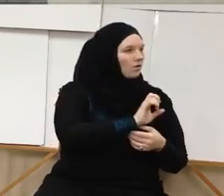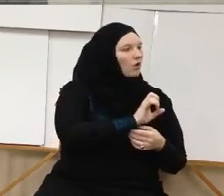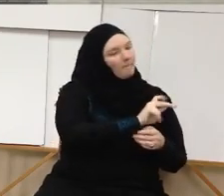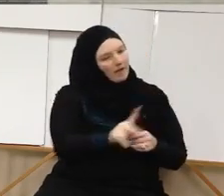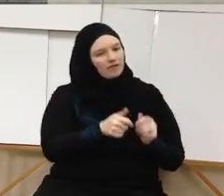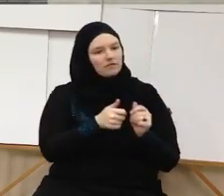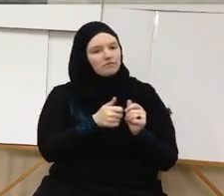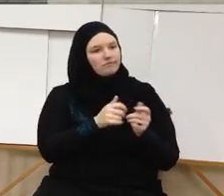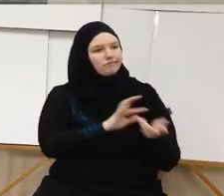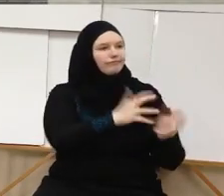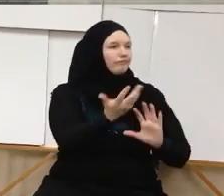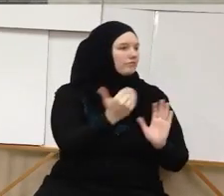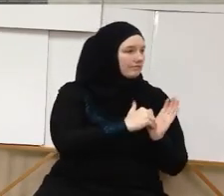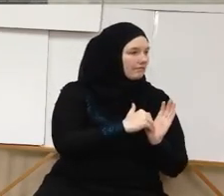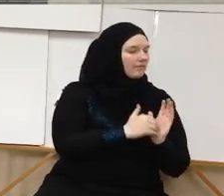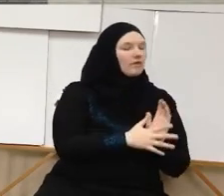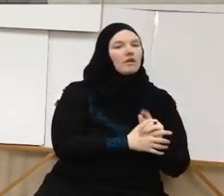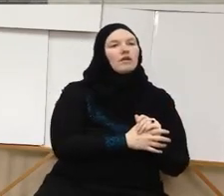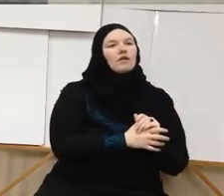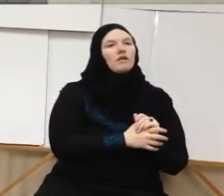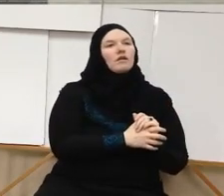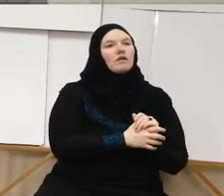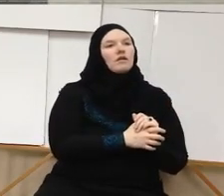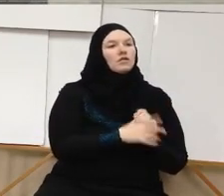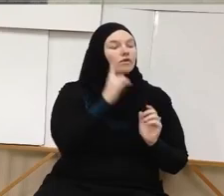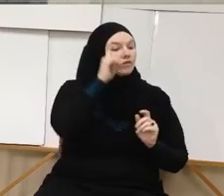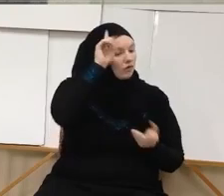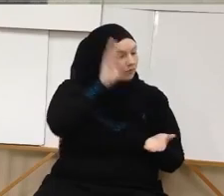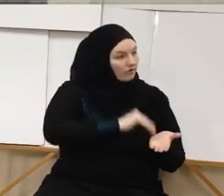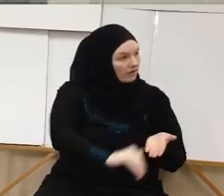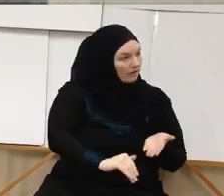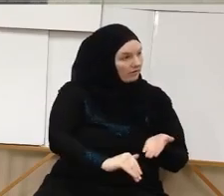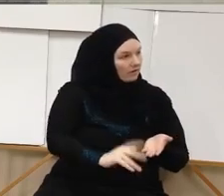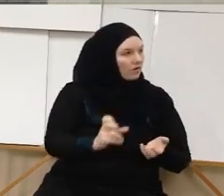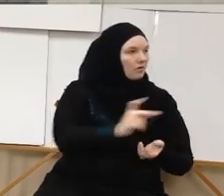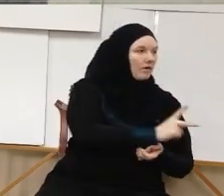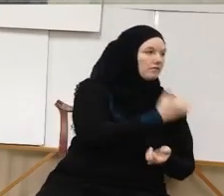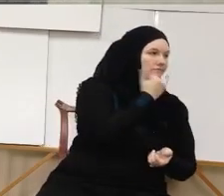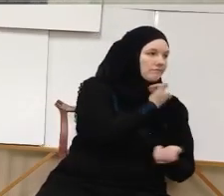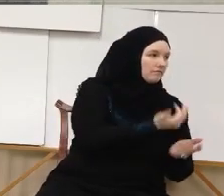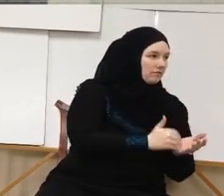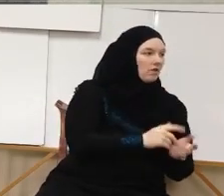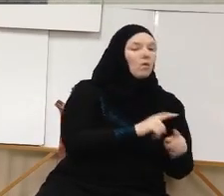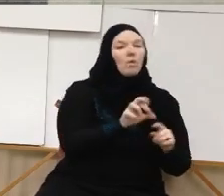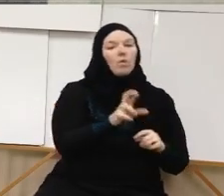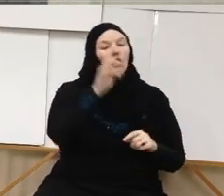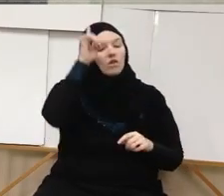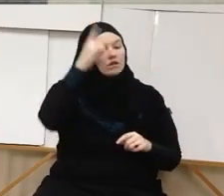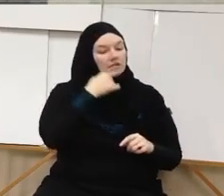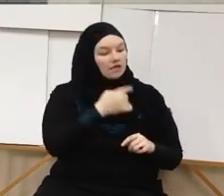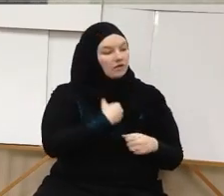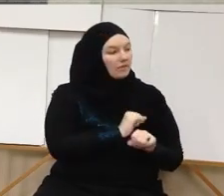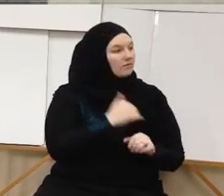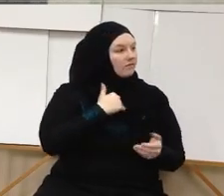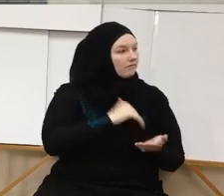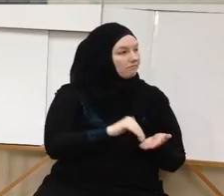disobedience. They would return back to disobedience, then Allah will tell them, you have to make tawbah.